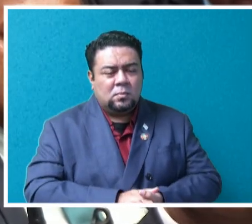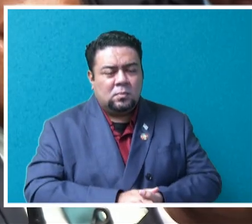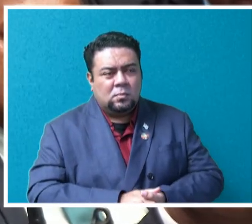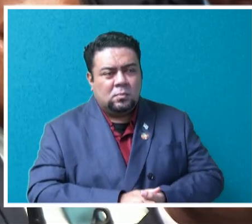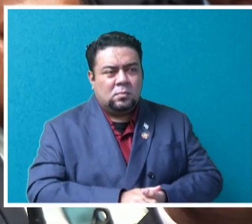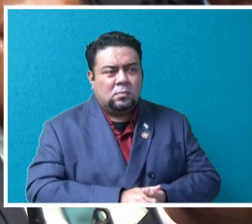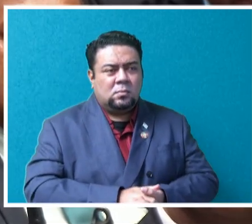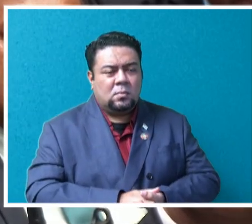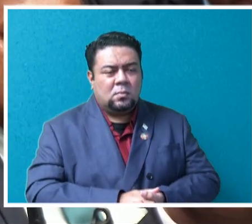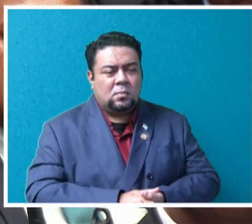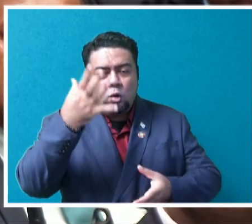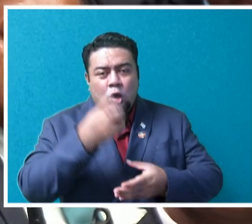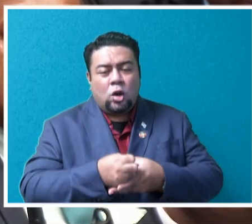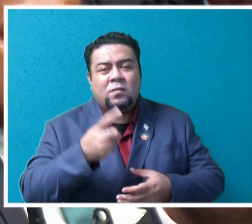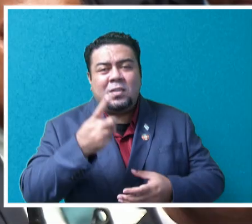of